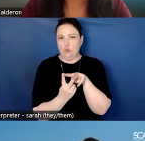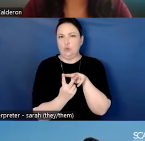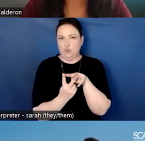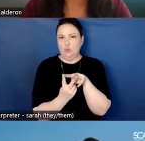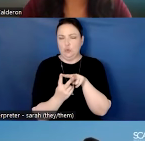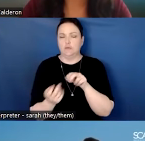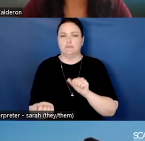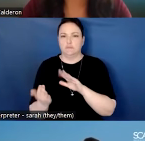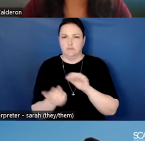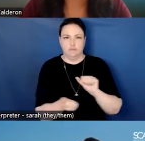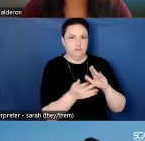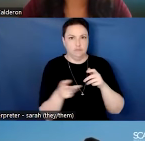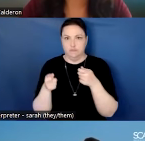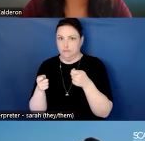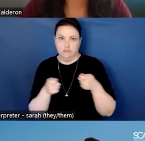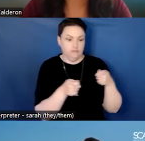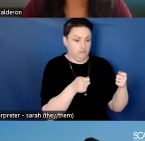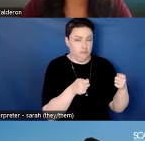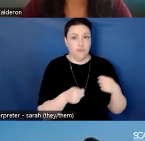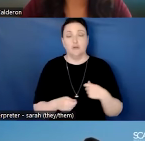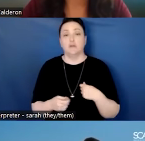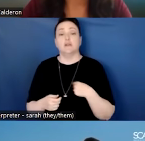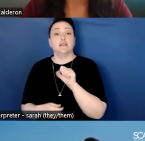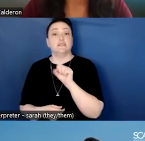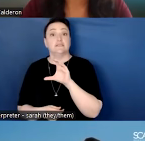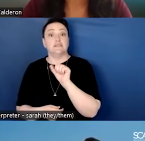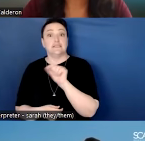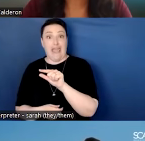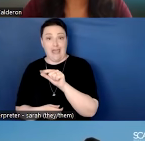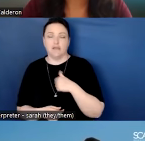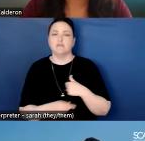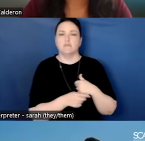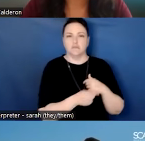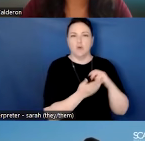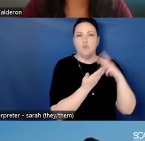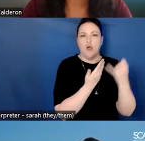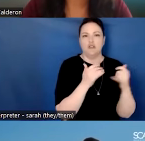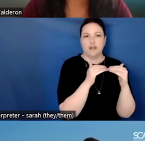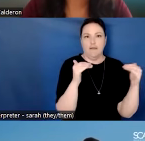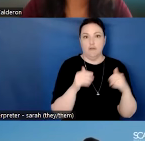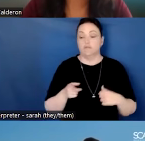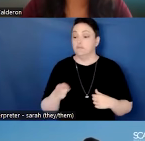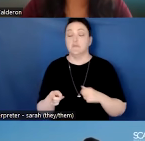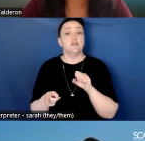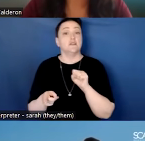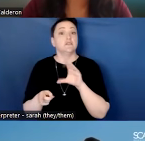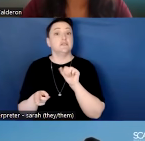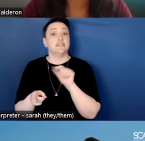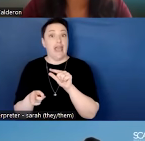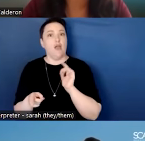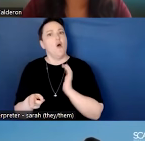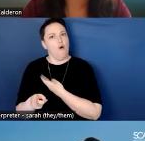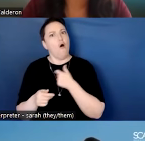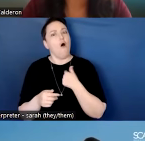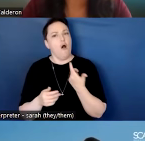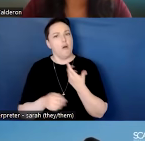SCAG mitigation measures and project level mitigation measures. So SCAG mitigation measures are within our authority. These are things we can do